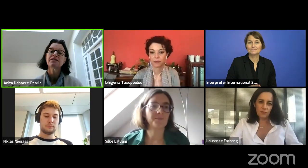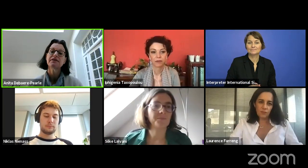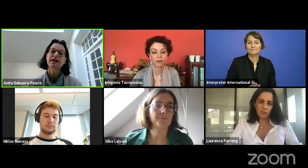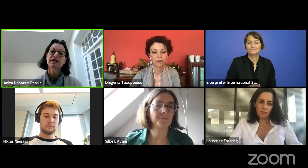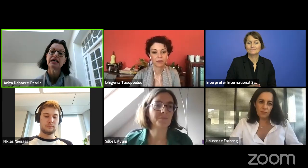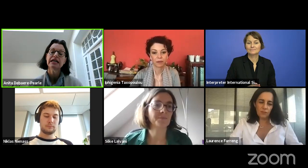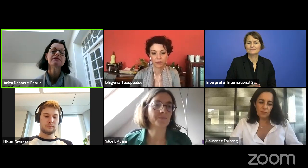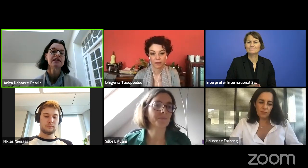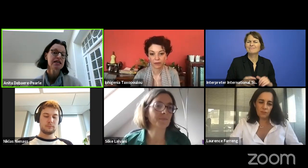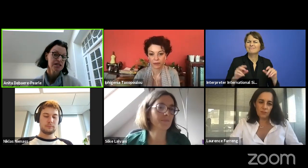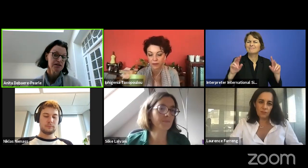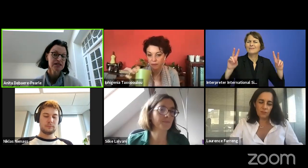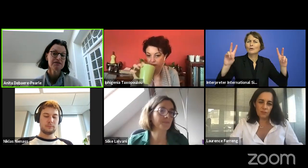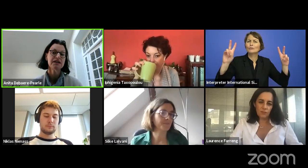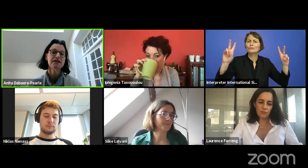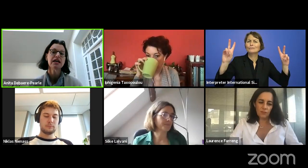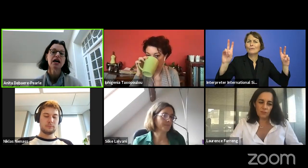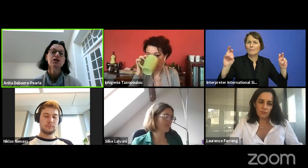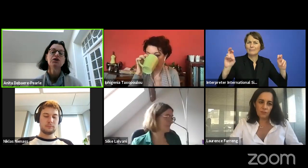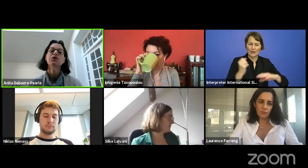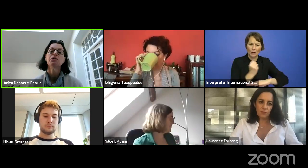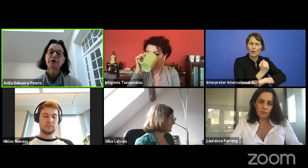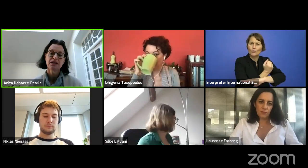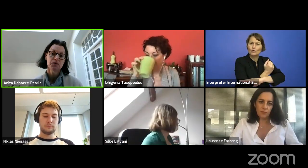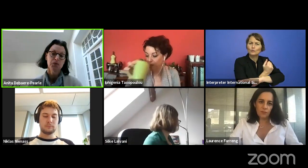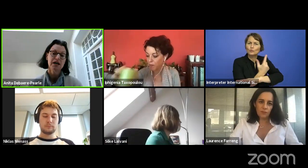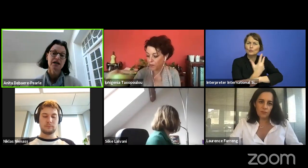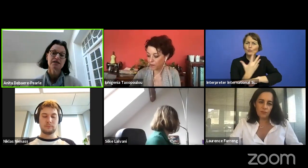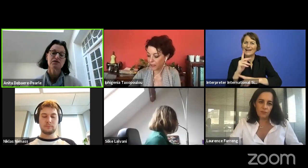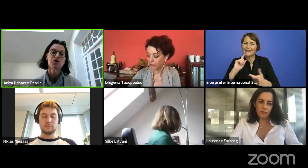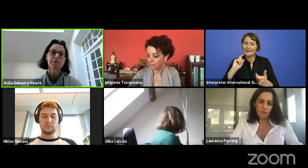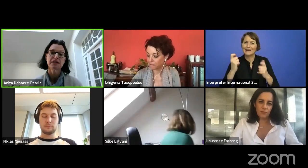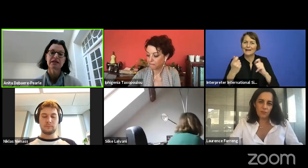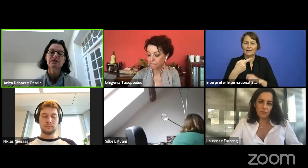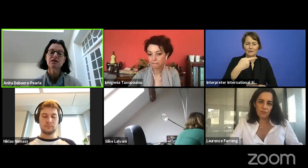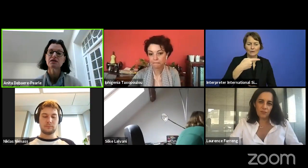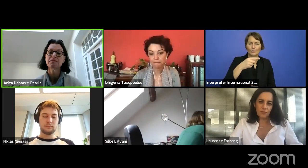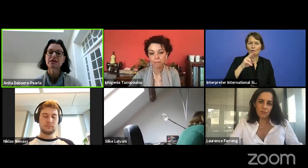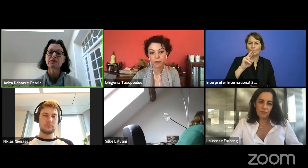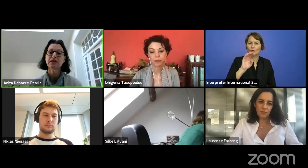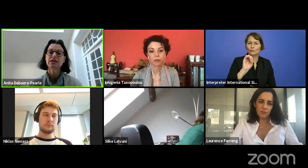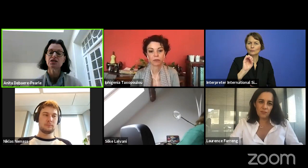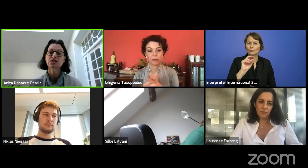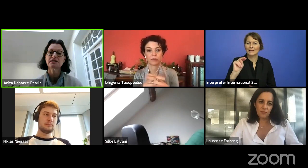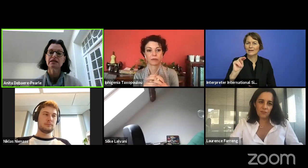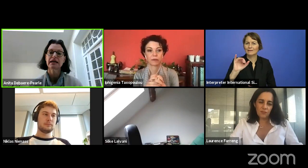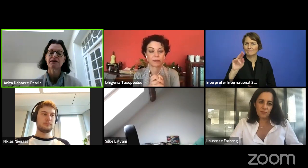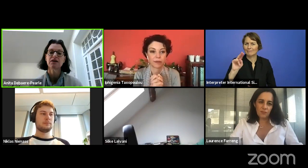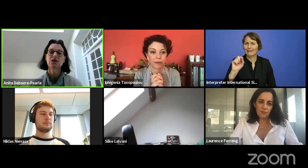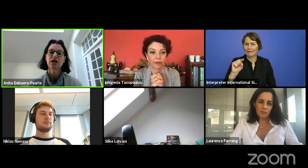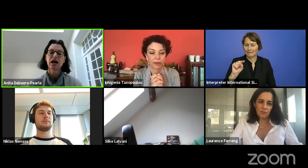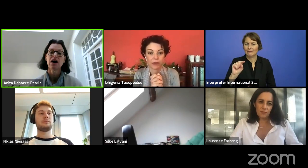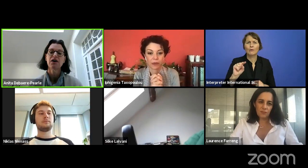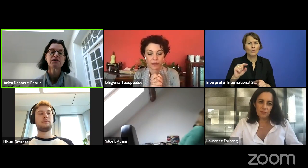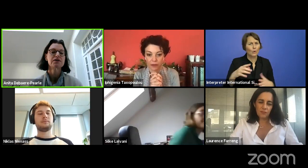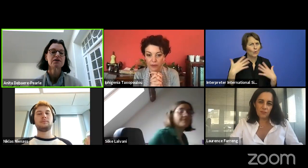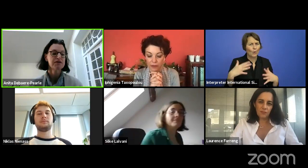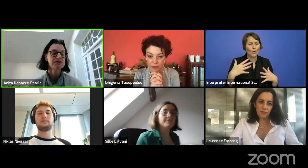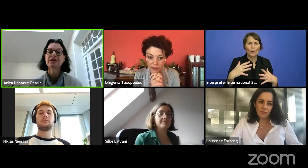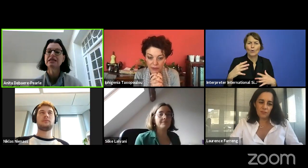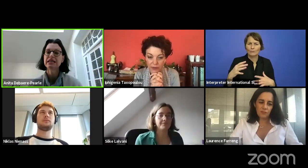greening is a very international, is a very European-wide topic. It's not something we can just carry